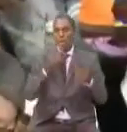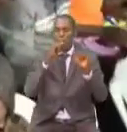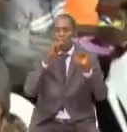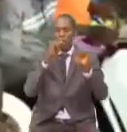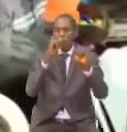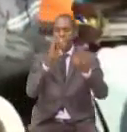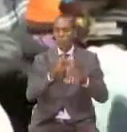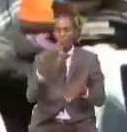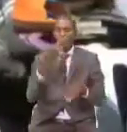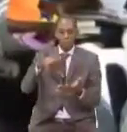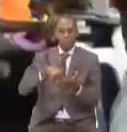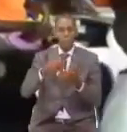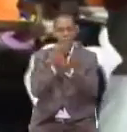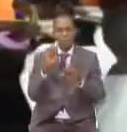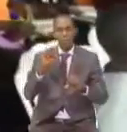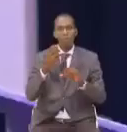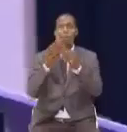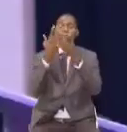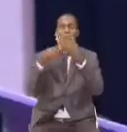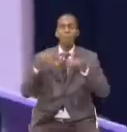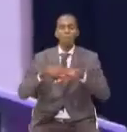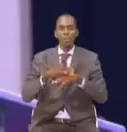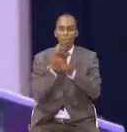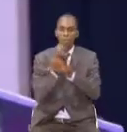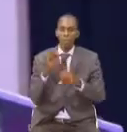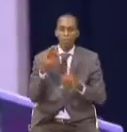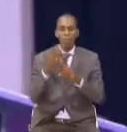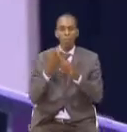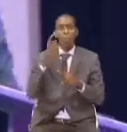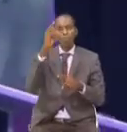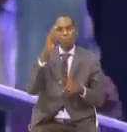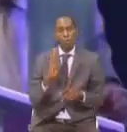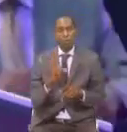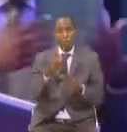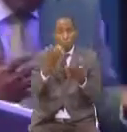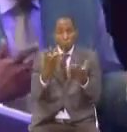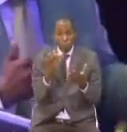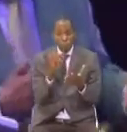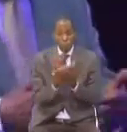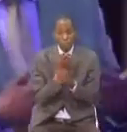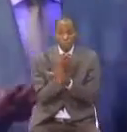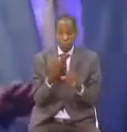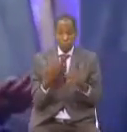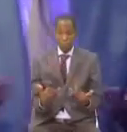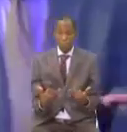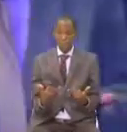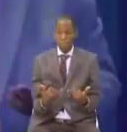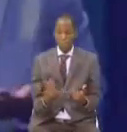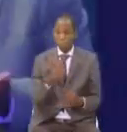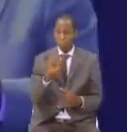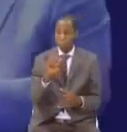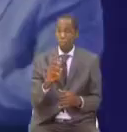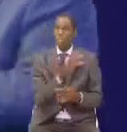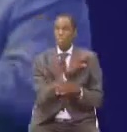salvation. Salvation from heaven. Salvation from God. You want that salvation. Now Christ has provided it